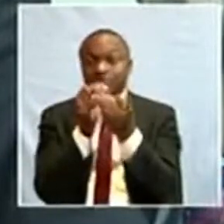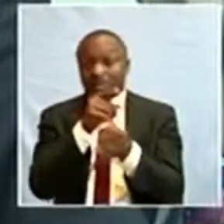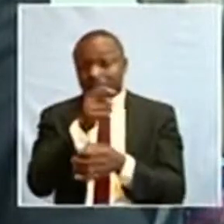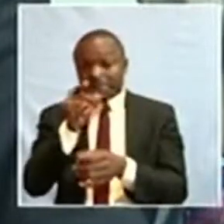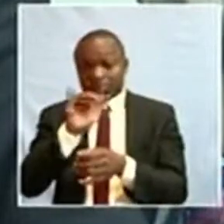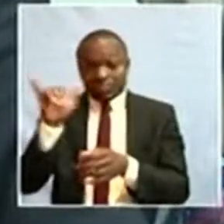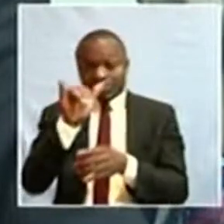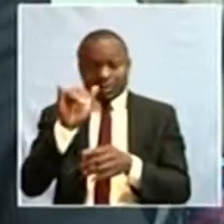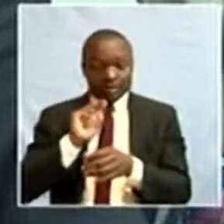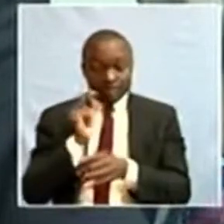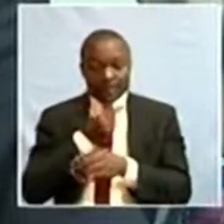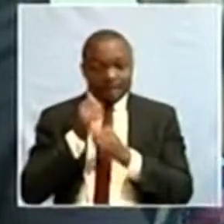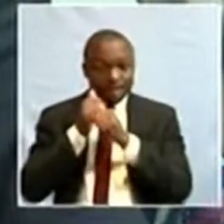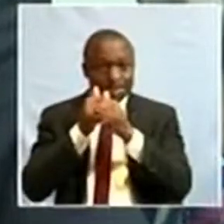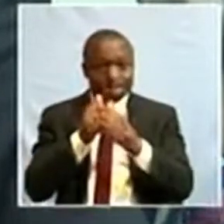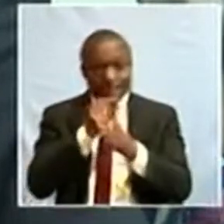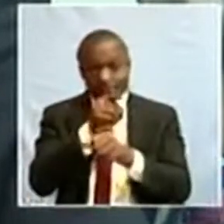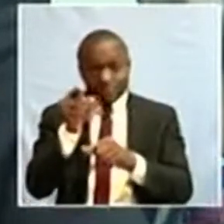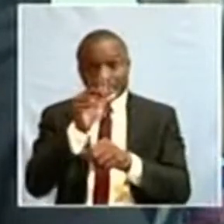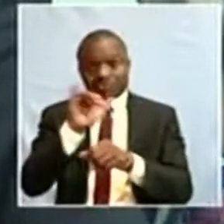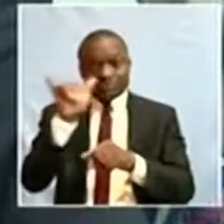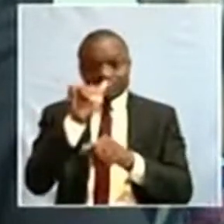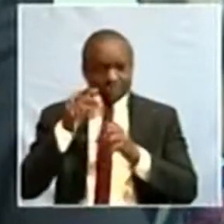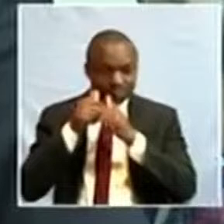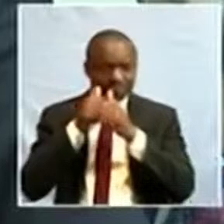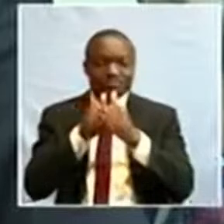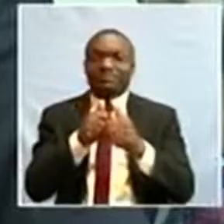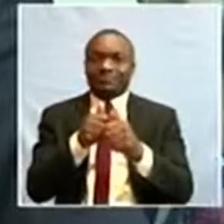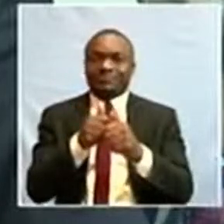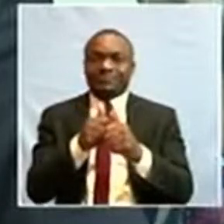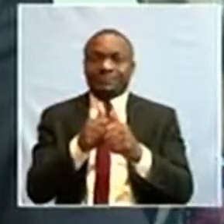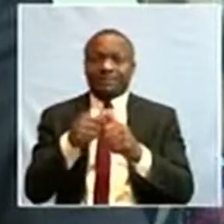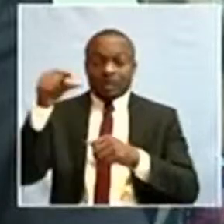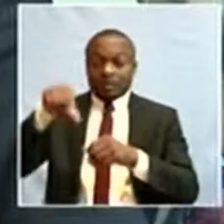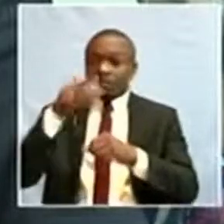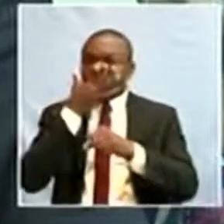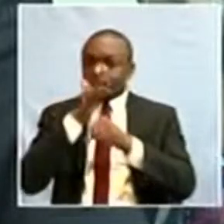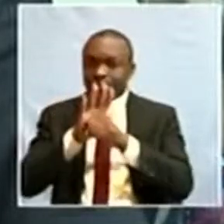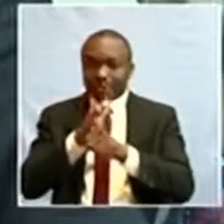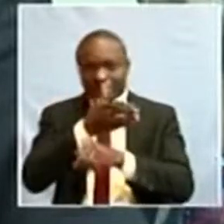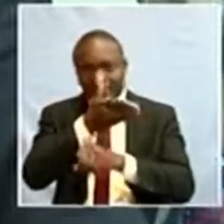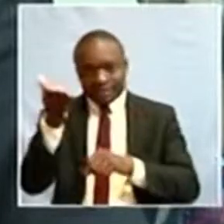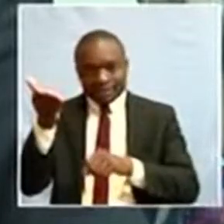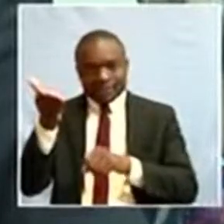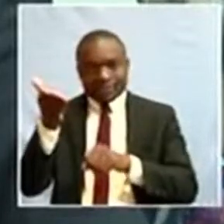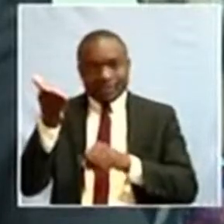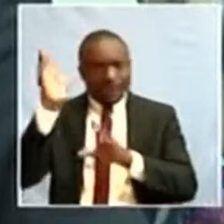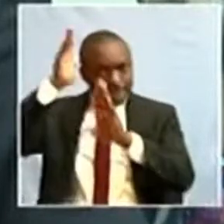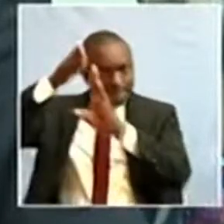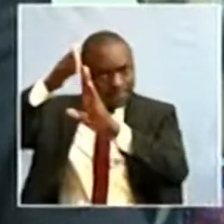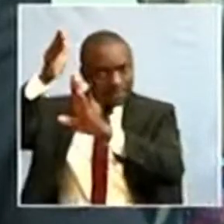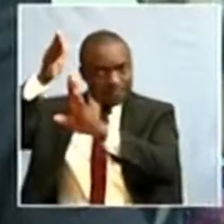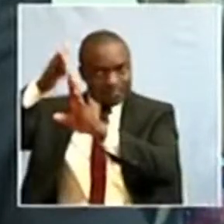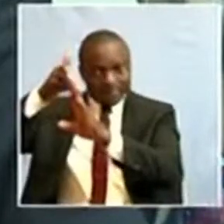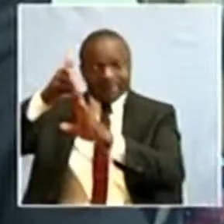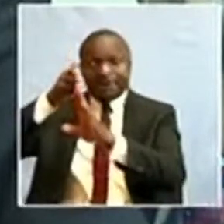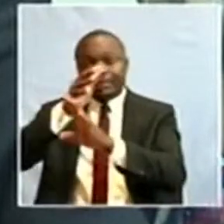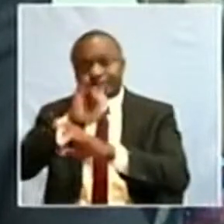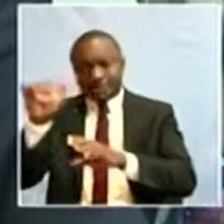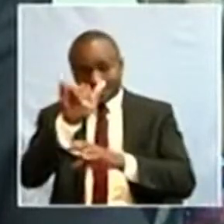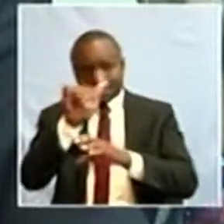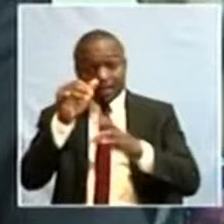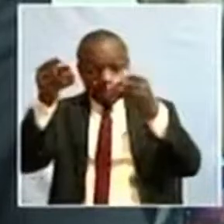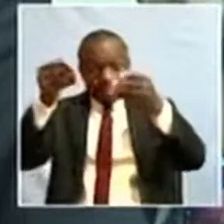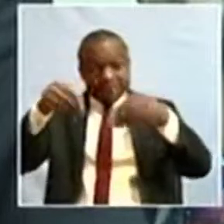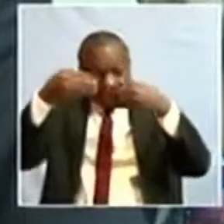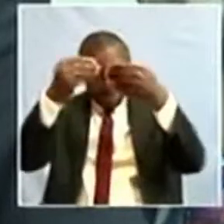that we use. Those are the standards that we rely on. Okay. So as quality assurance, there's a specific standard which is provided for